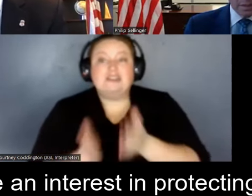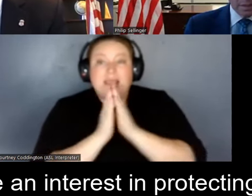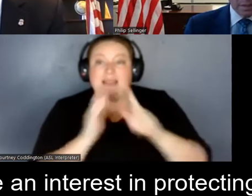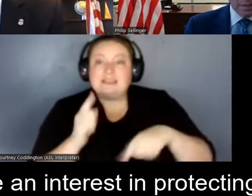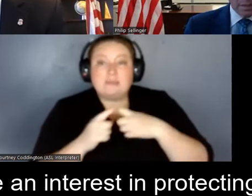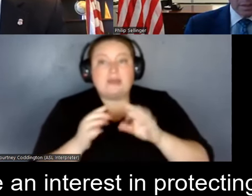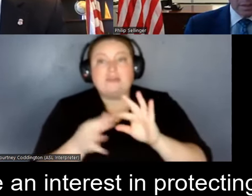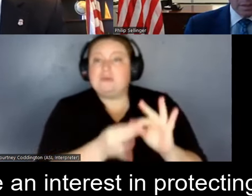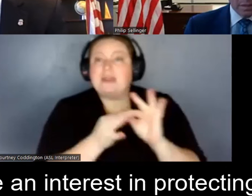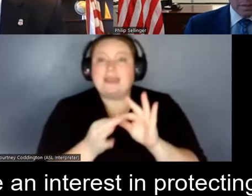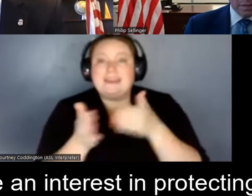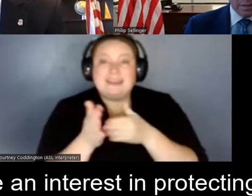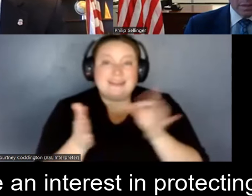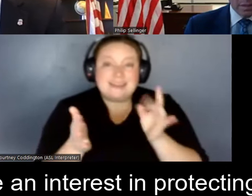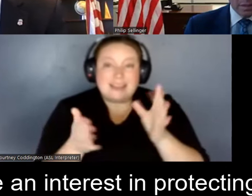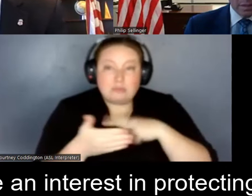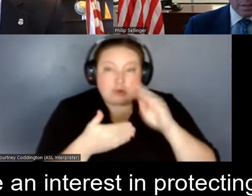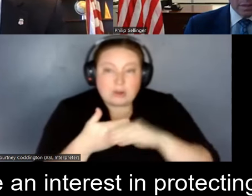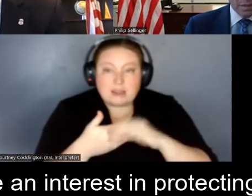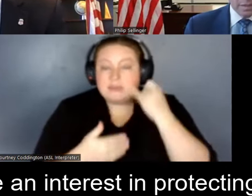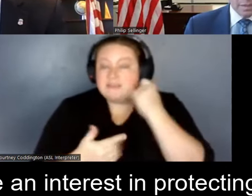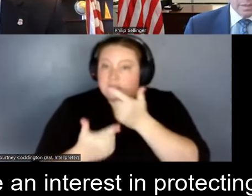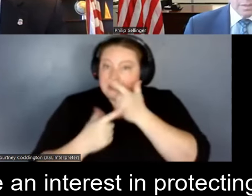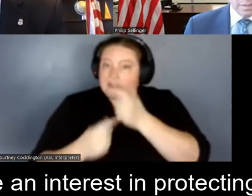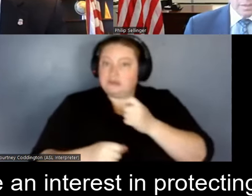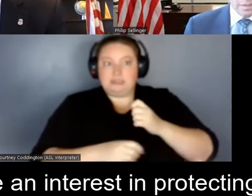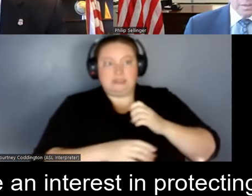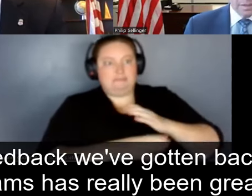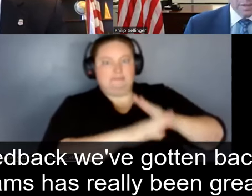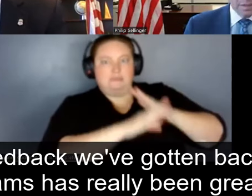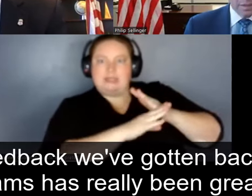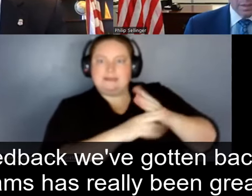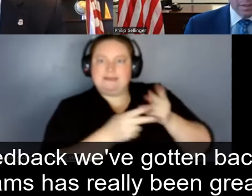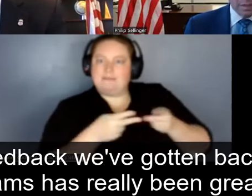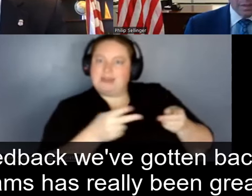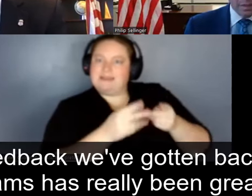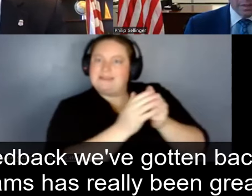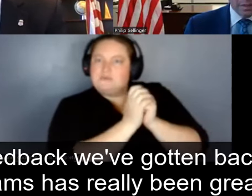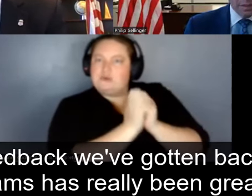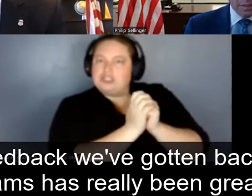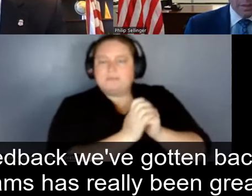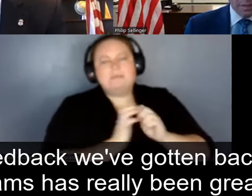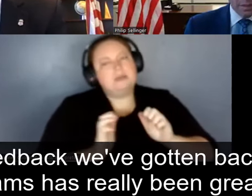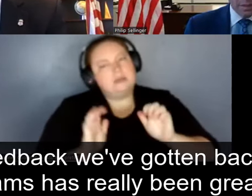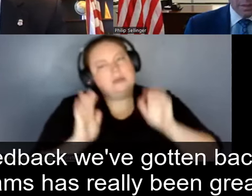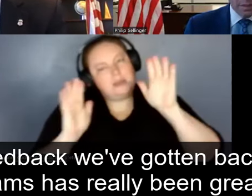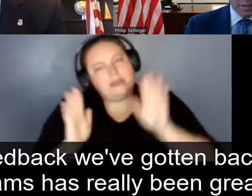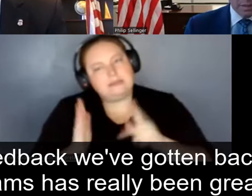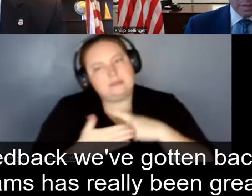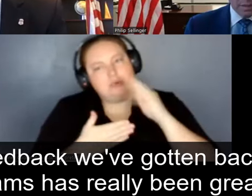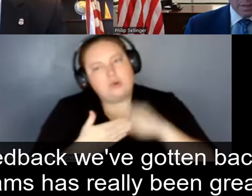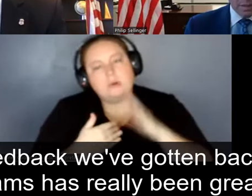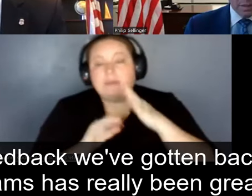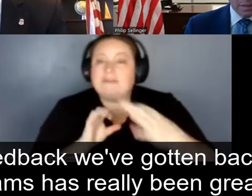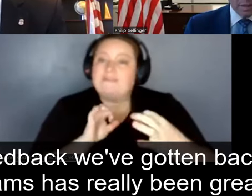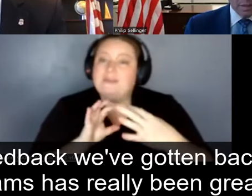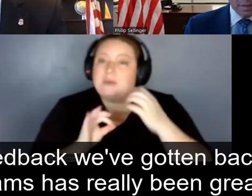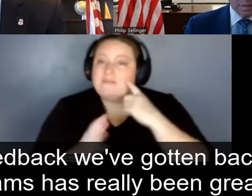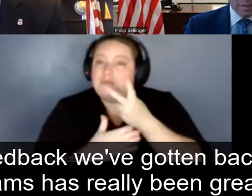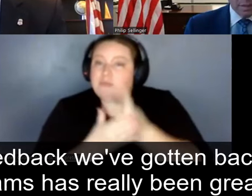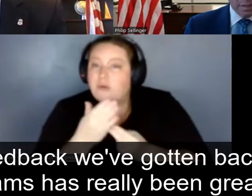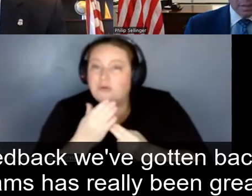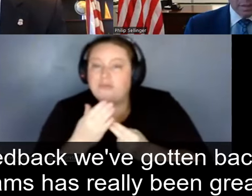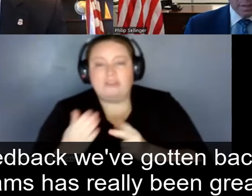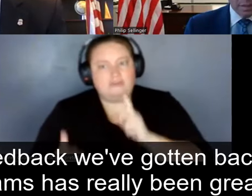And if you have an interest in protecting places of worship, it's a really excellent program. And the feedback we've gotten on both of the programs